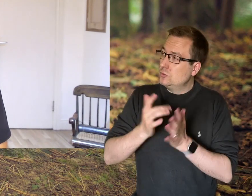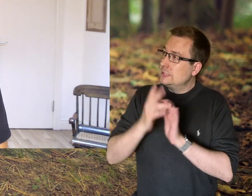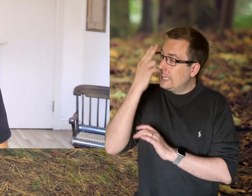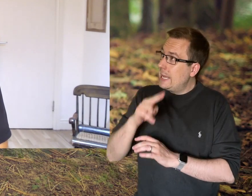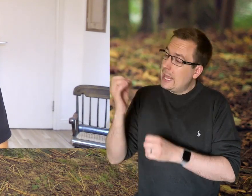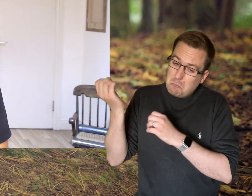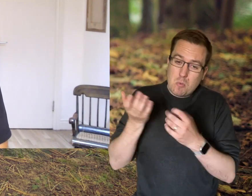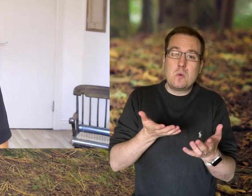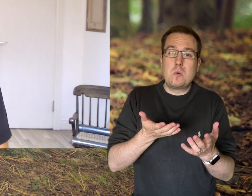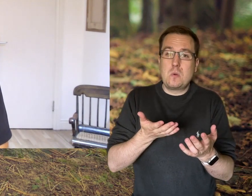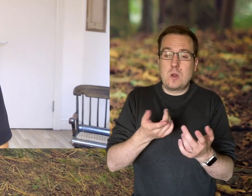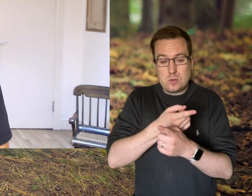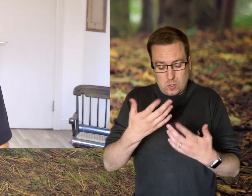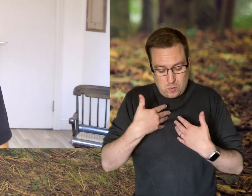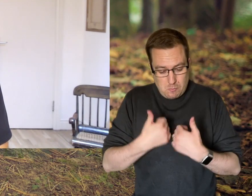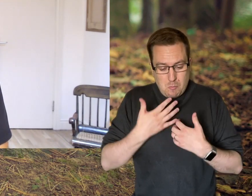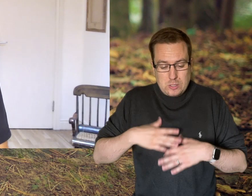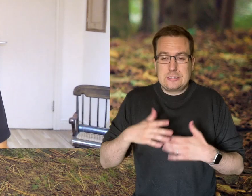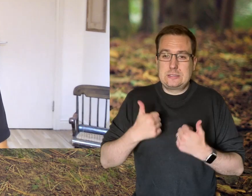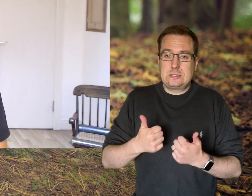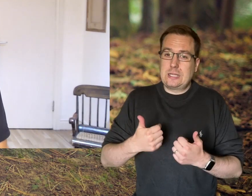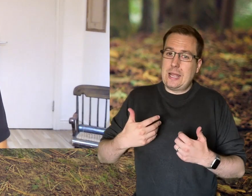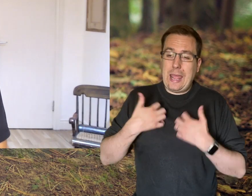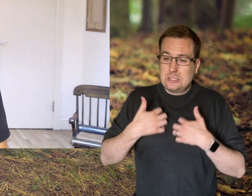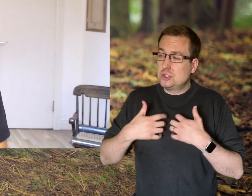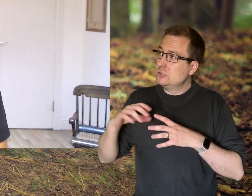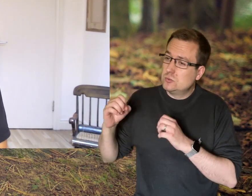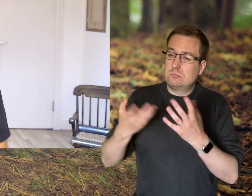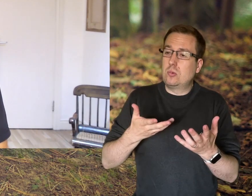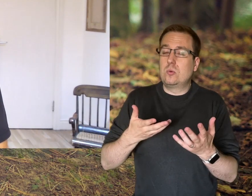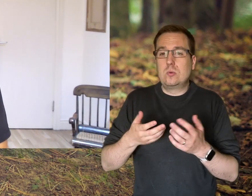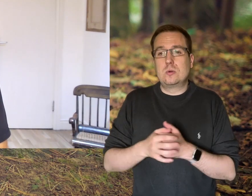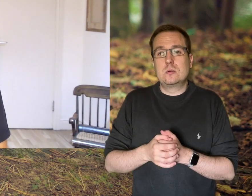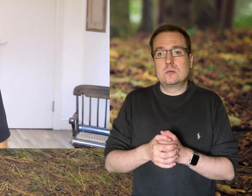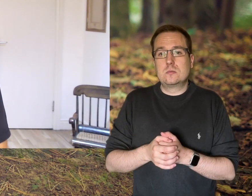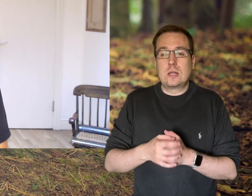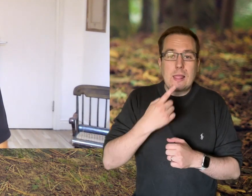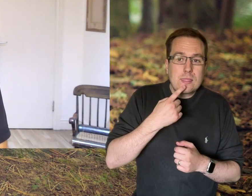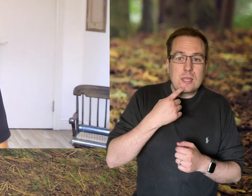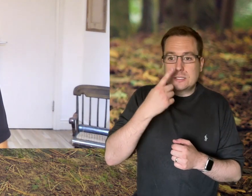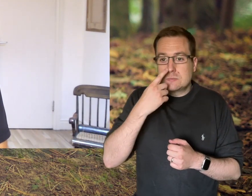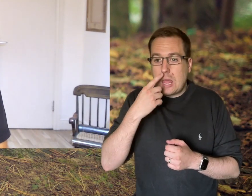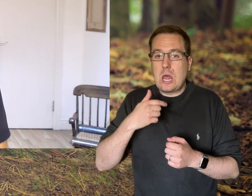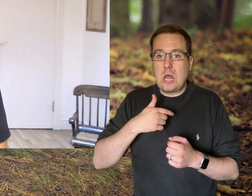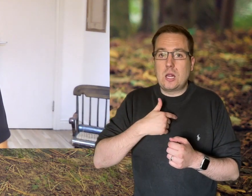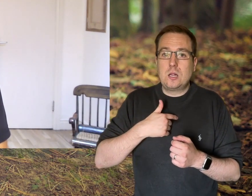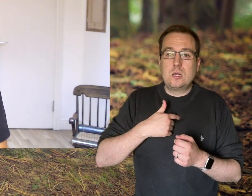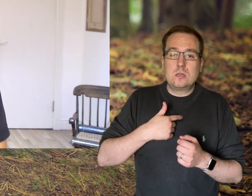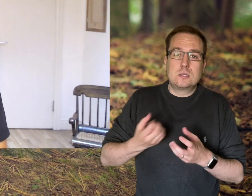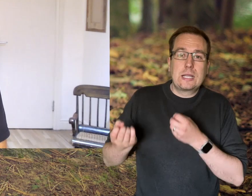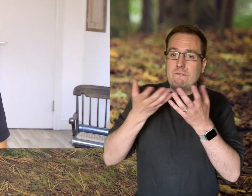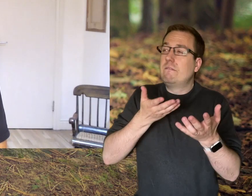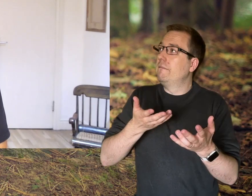them. Command them to be well, energy to return, taste and smell to return.